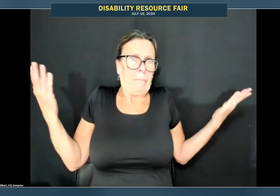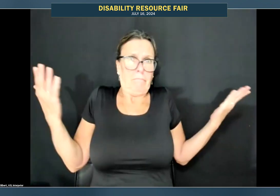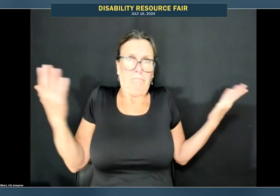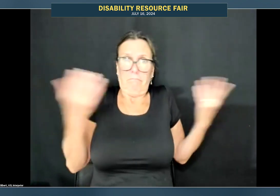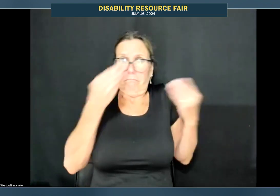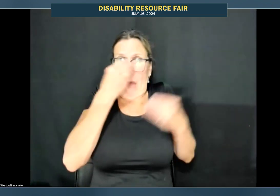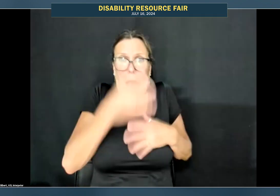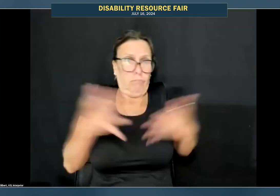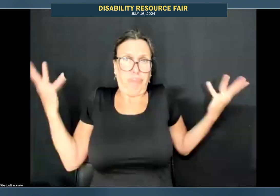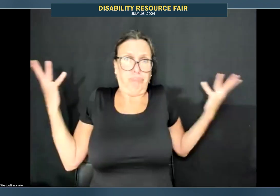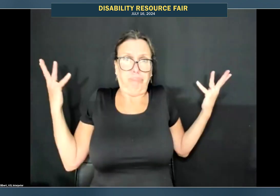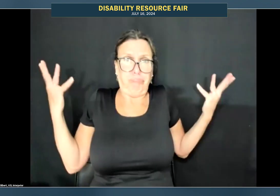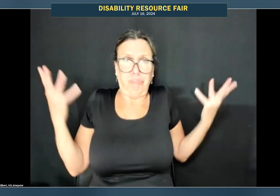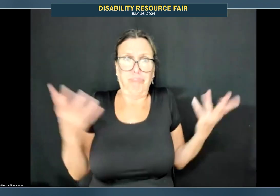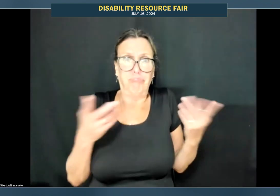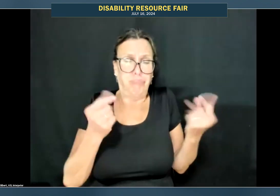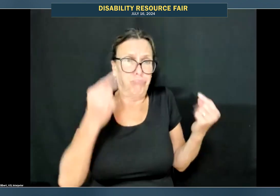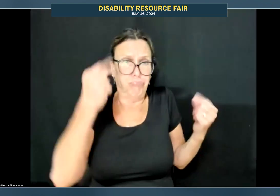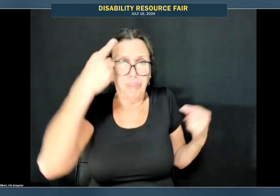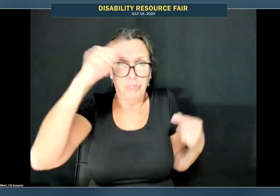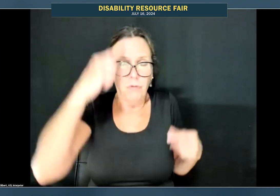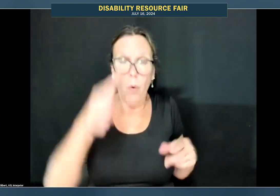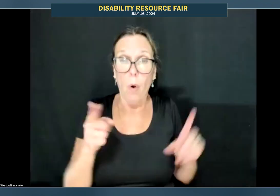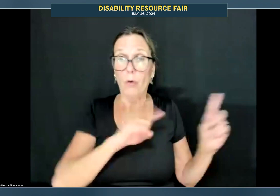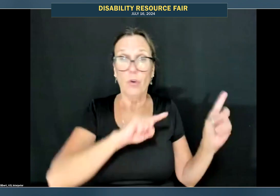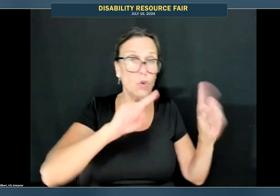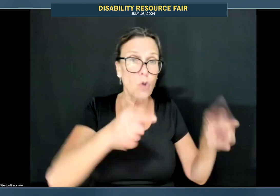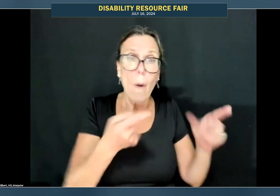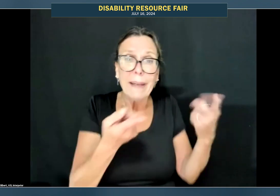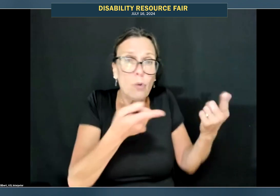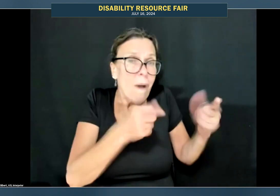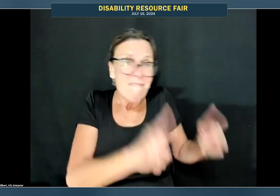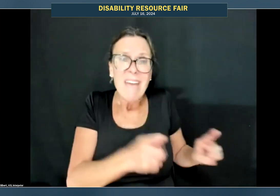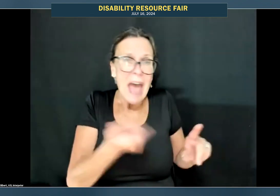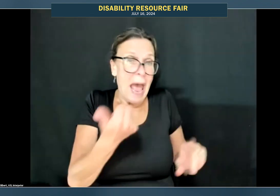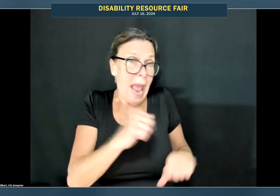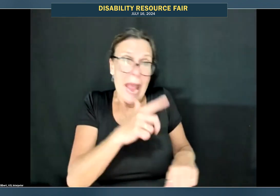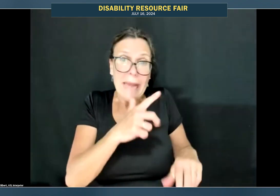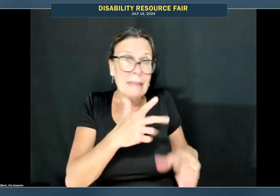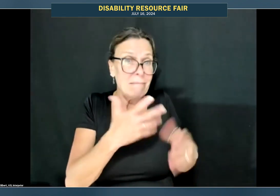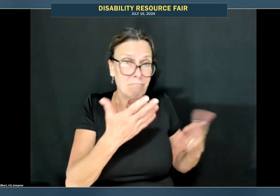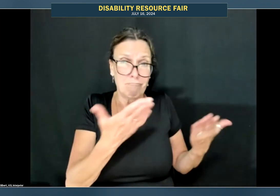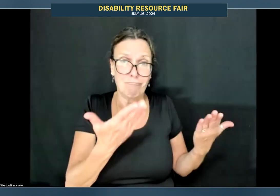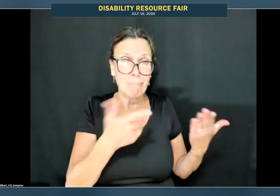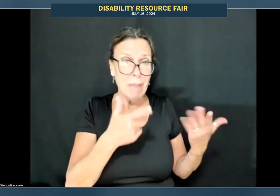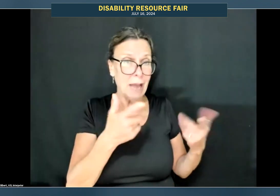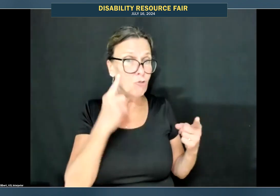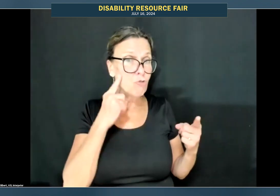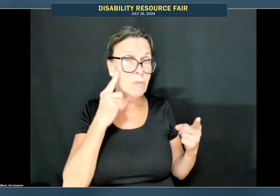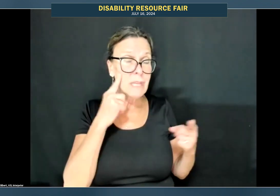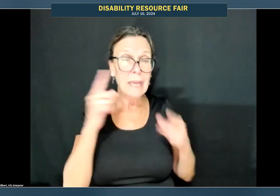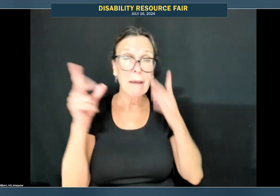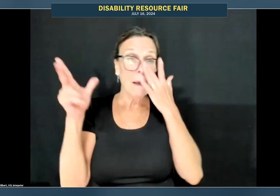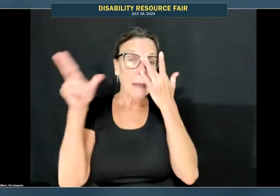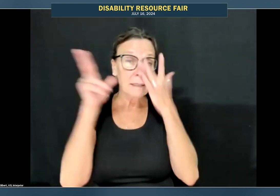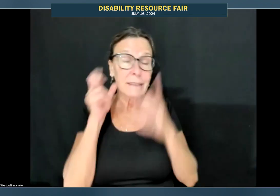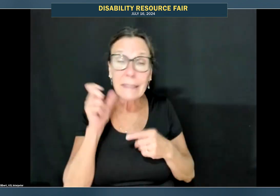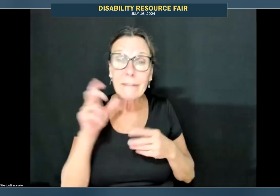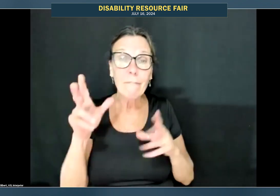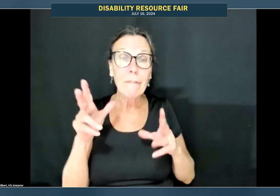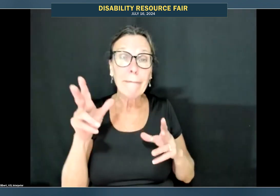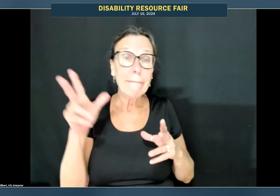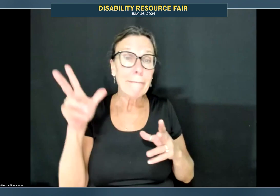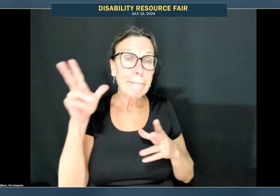ask. If you are doing an event of any kind where you think that would be helpful, it can be a square dance. It can be a